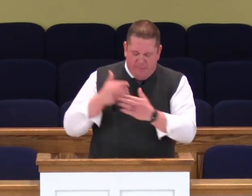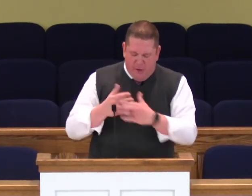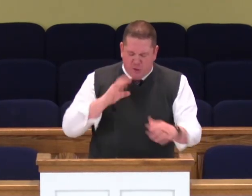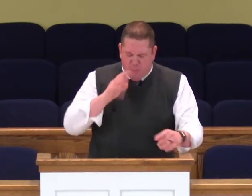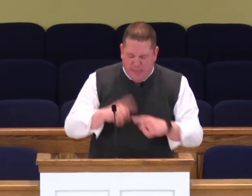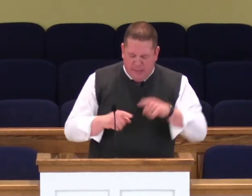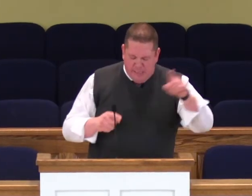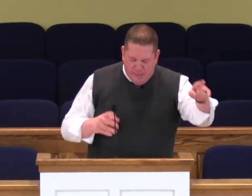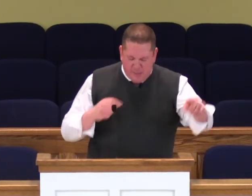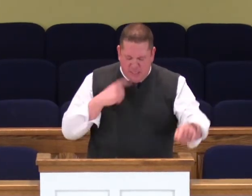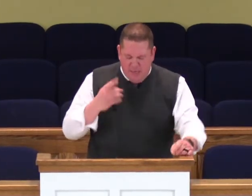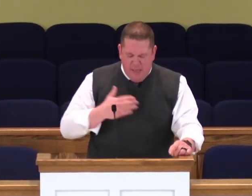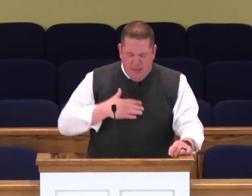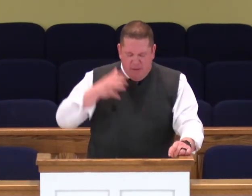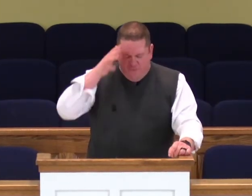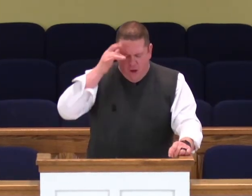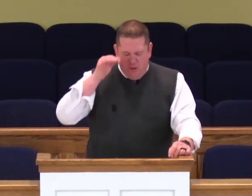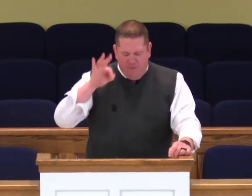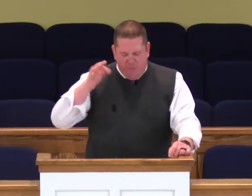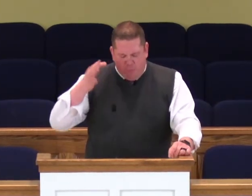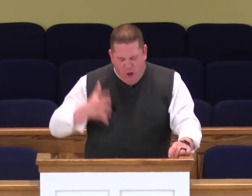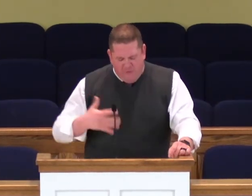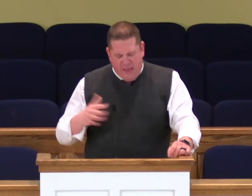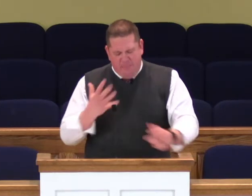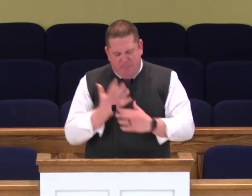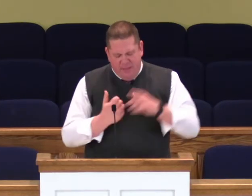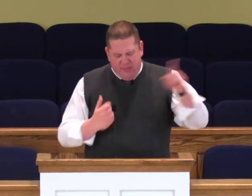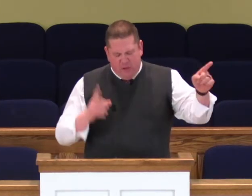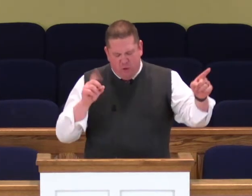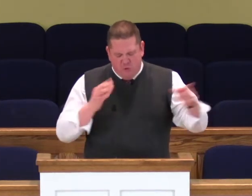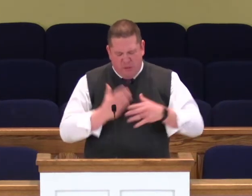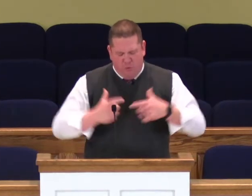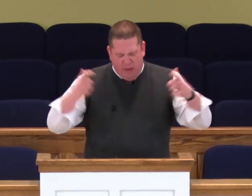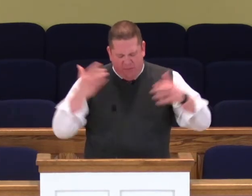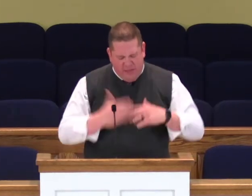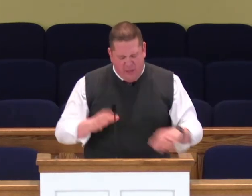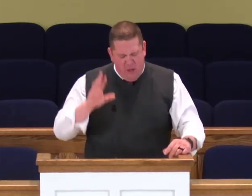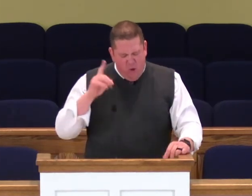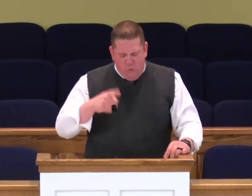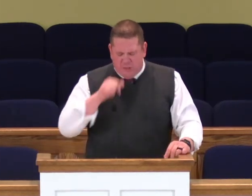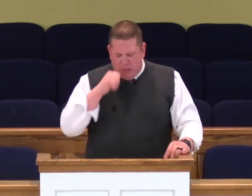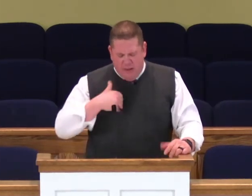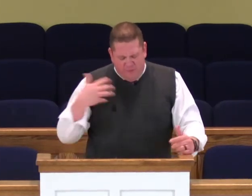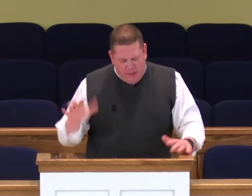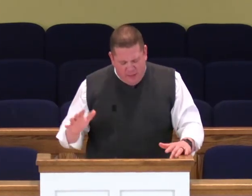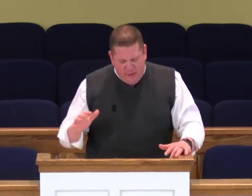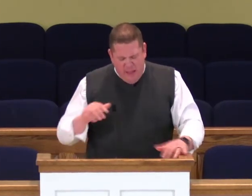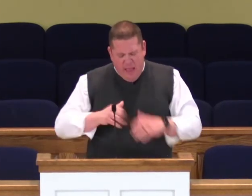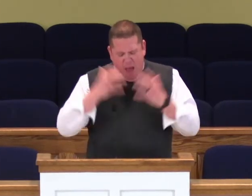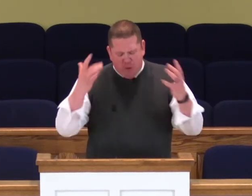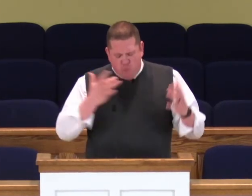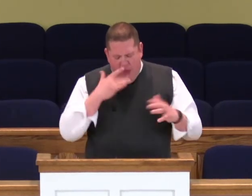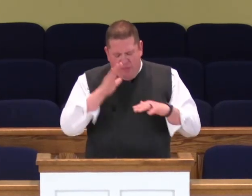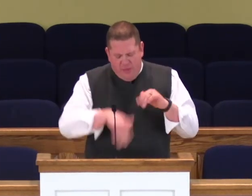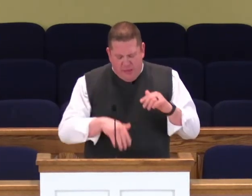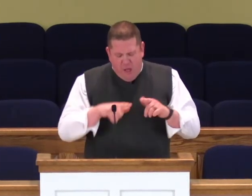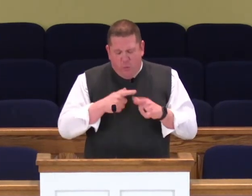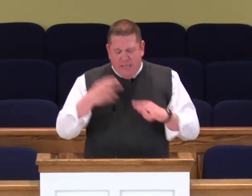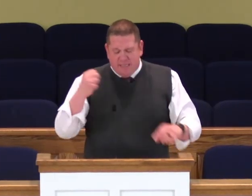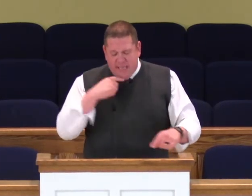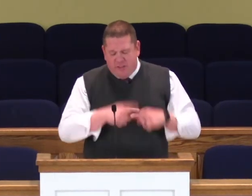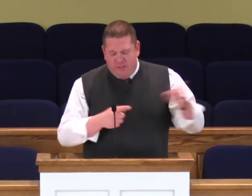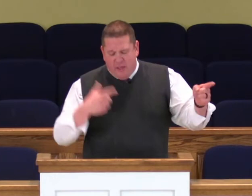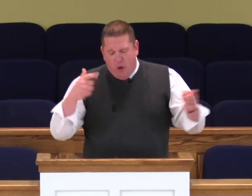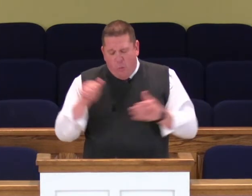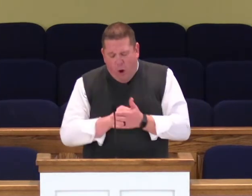servants came near and spake unto him and said, My father, if the prophet had bid thee do some great thing, wouldst thou not have done it? How much rather then, when